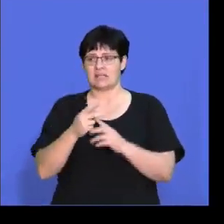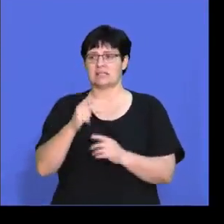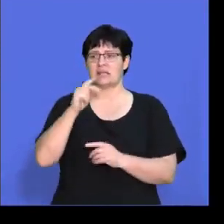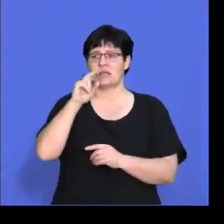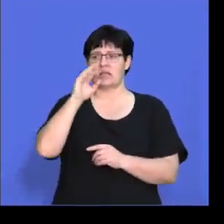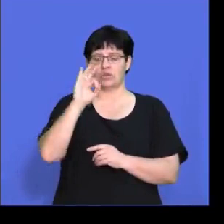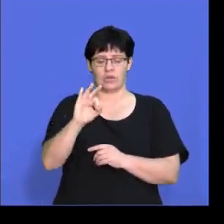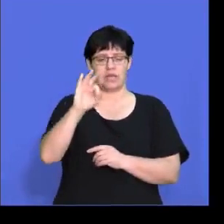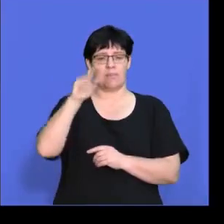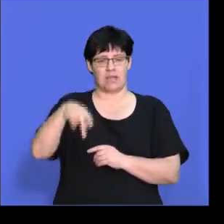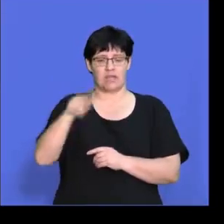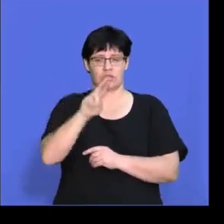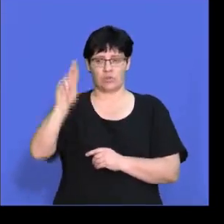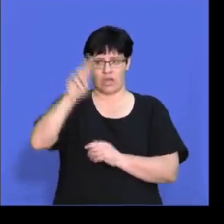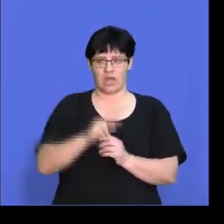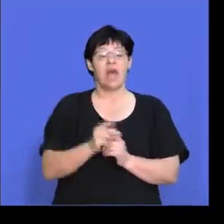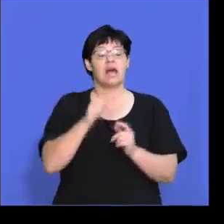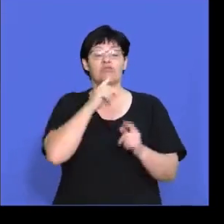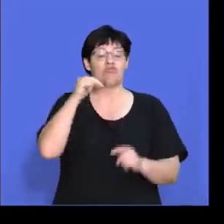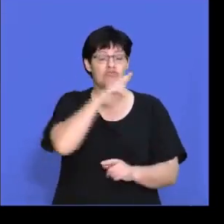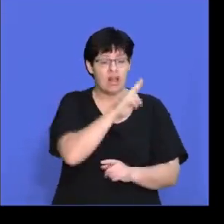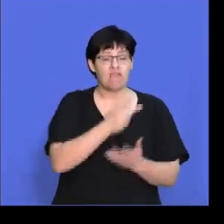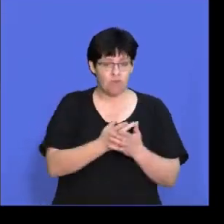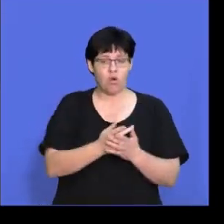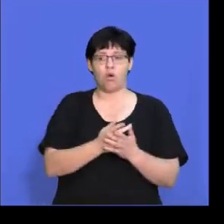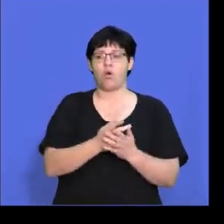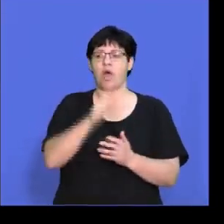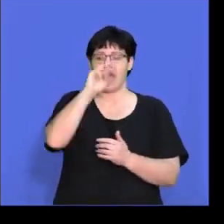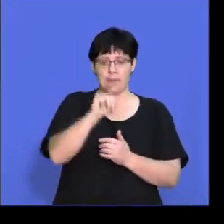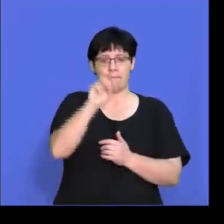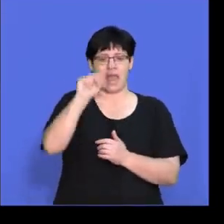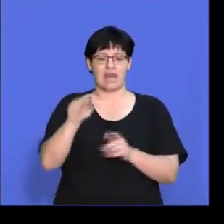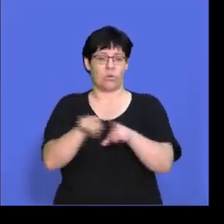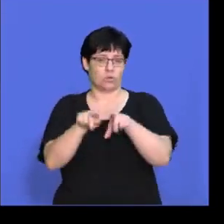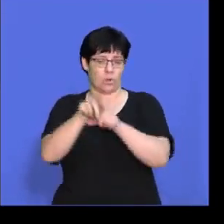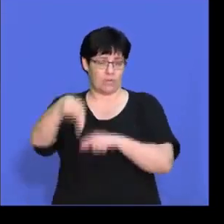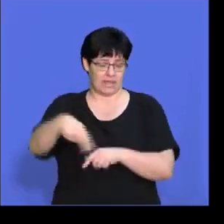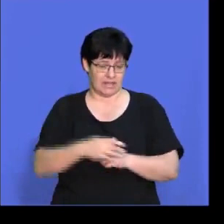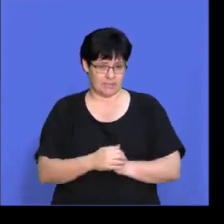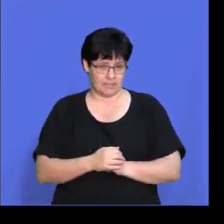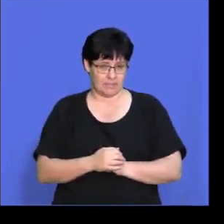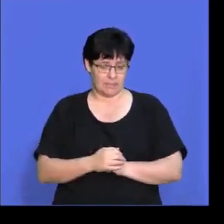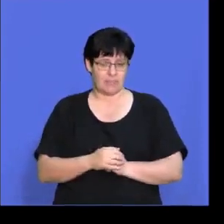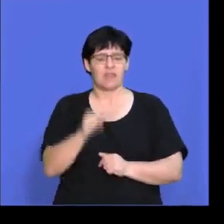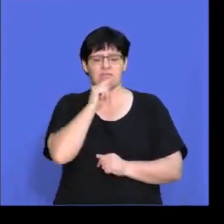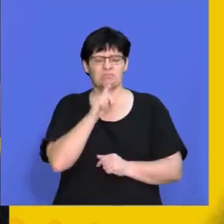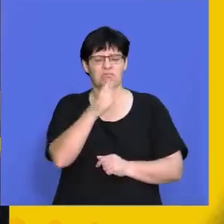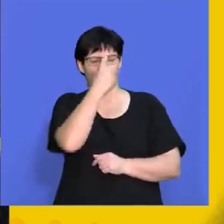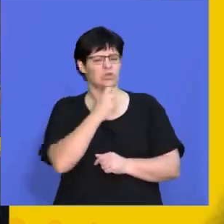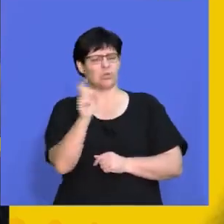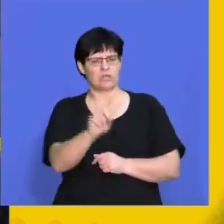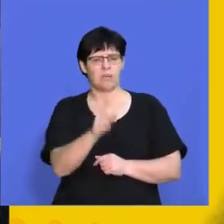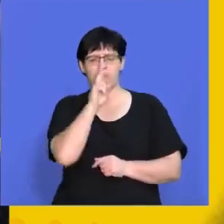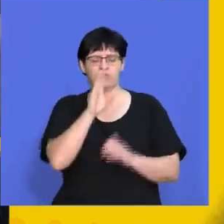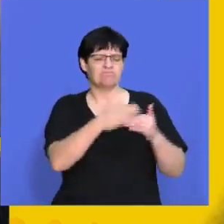squared are real for all values of m, n, and p. Okay, so this is a question that's asking us